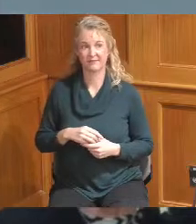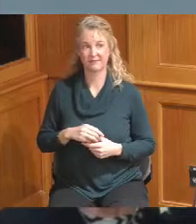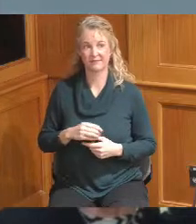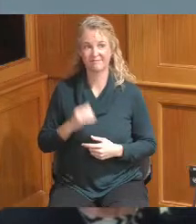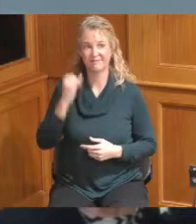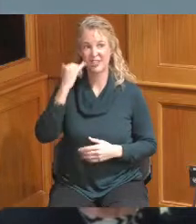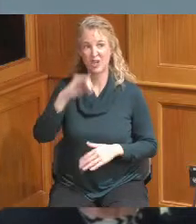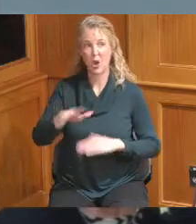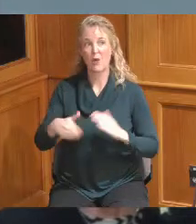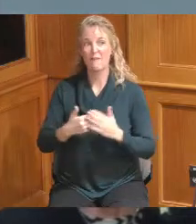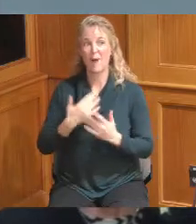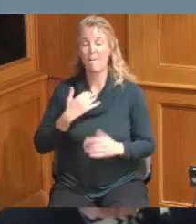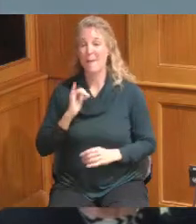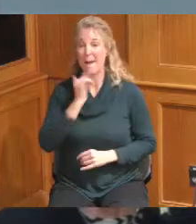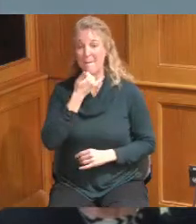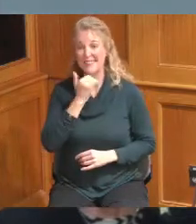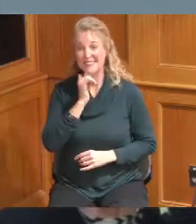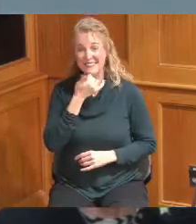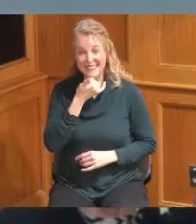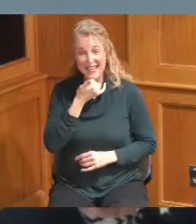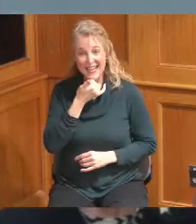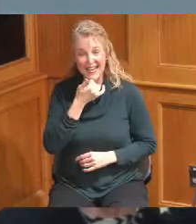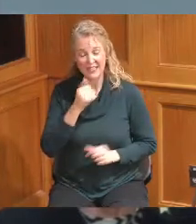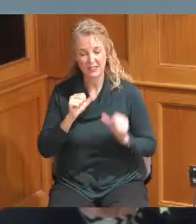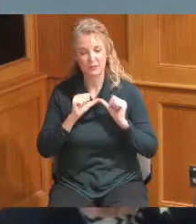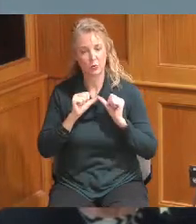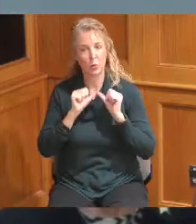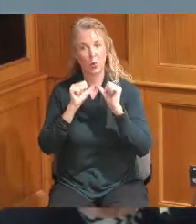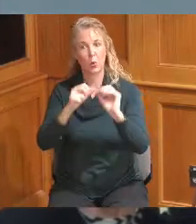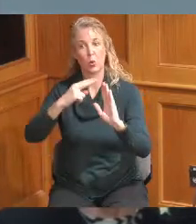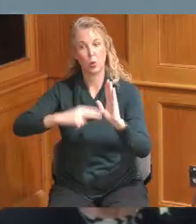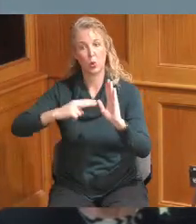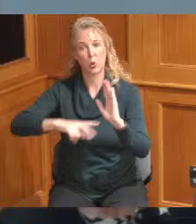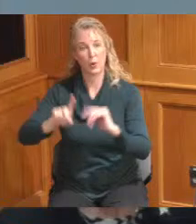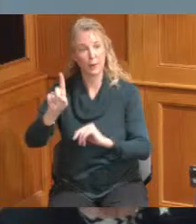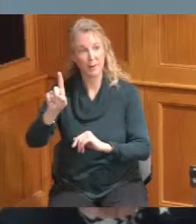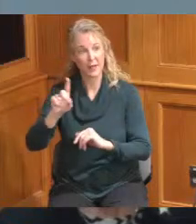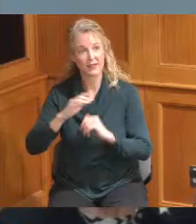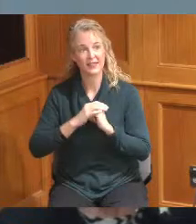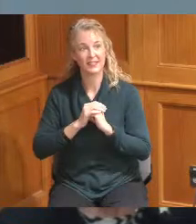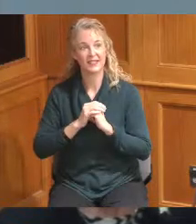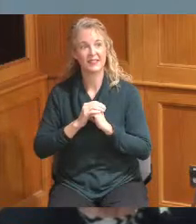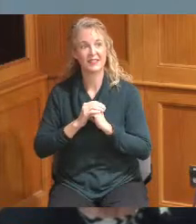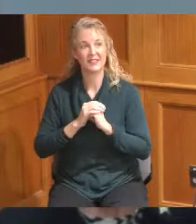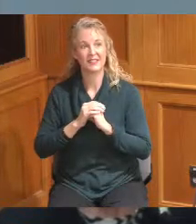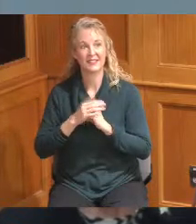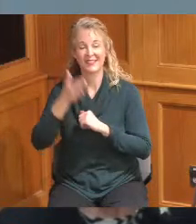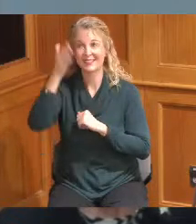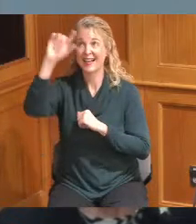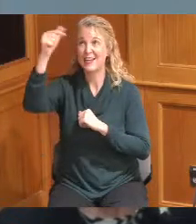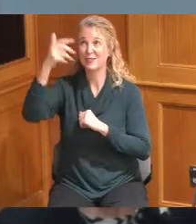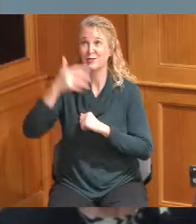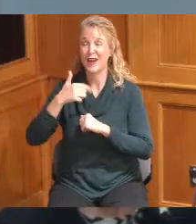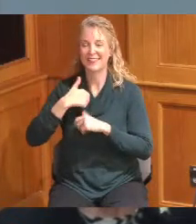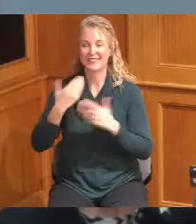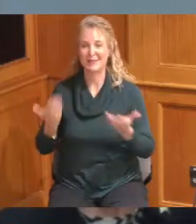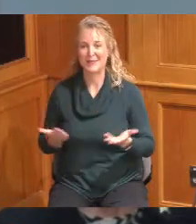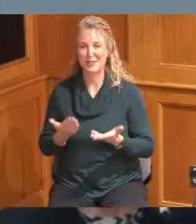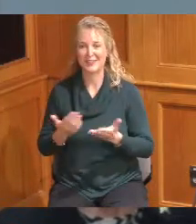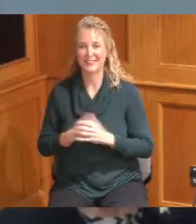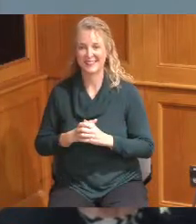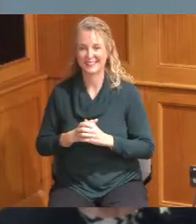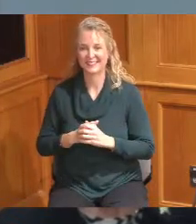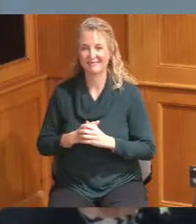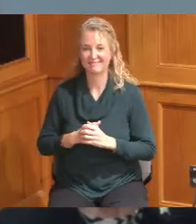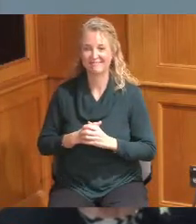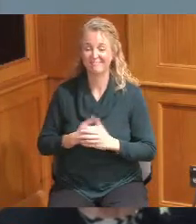there, you'd have been here till next Tuesday. But through God's grace, here I stand.